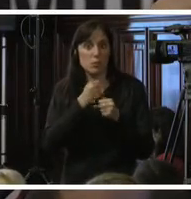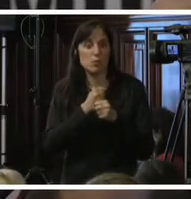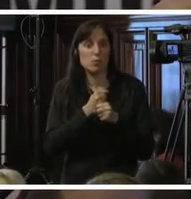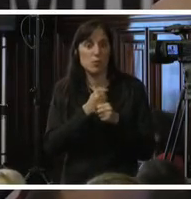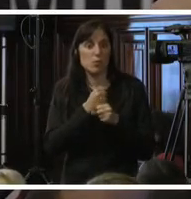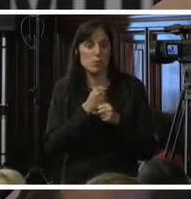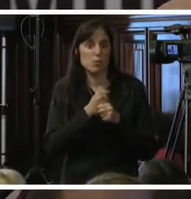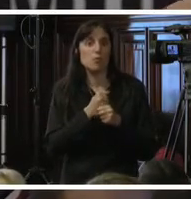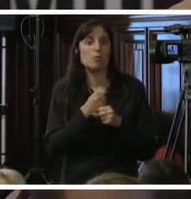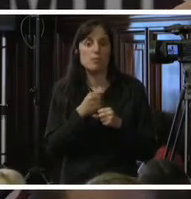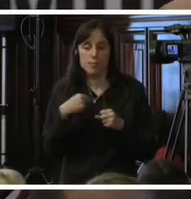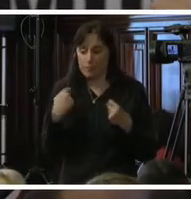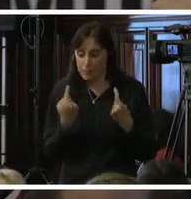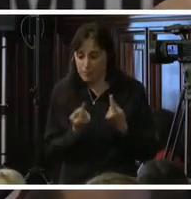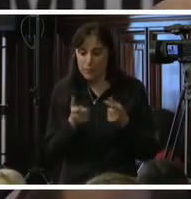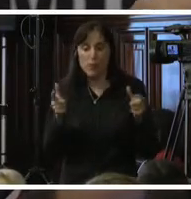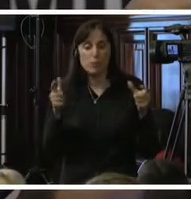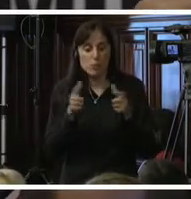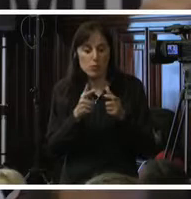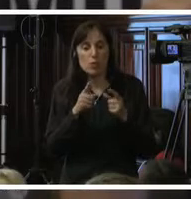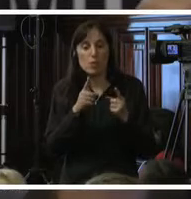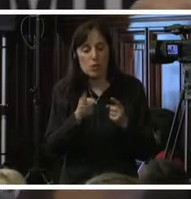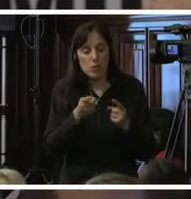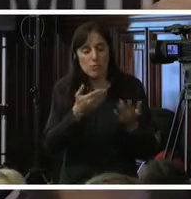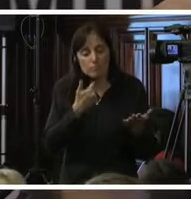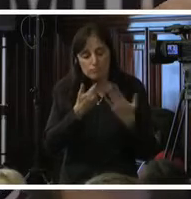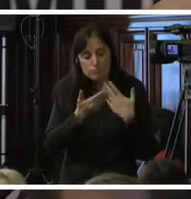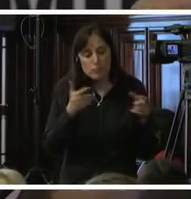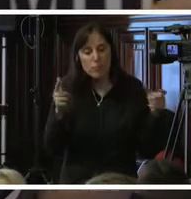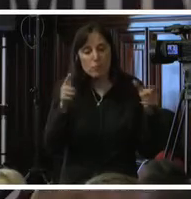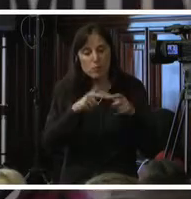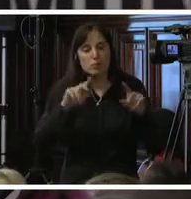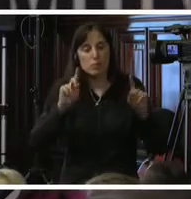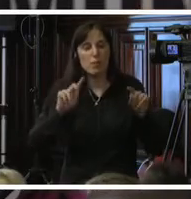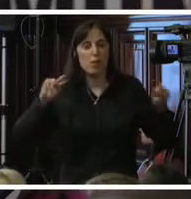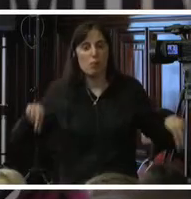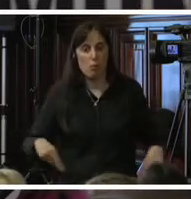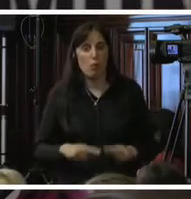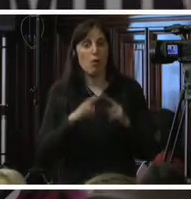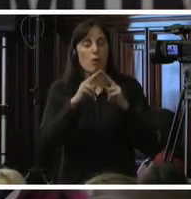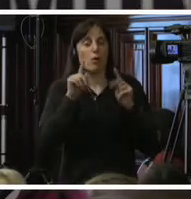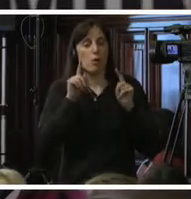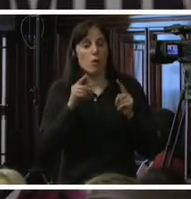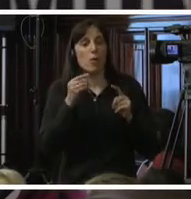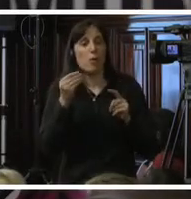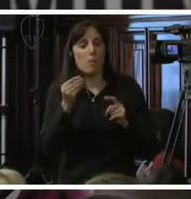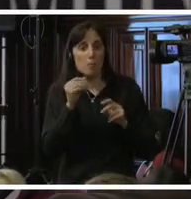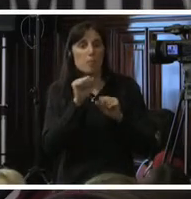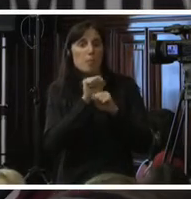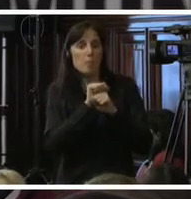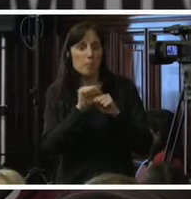the help of the United Nations to make an inroad in this very serious